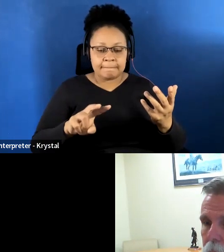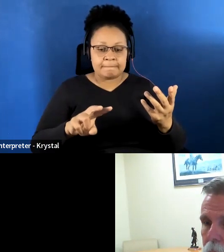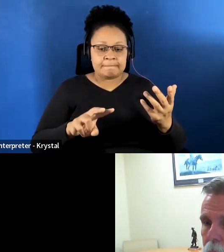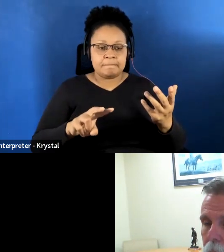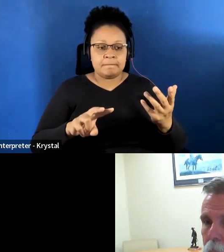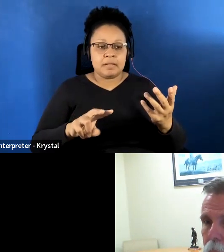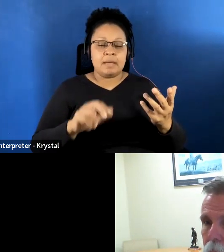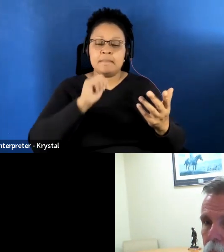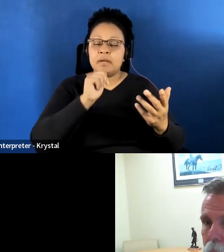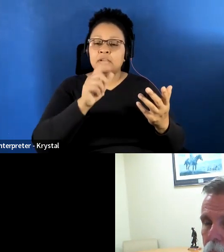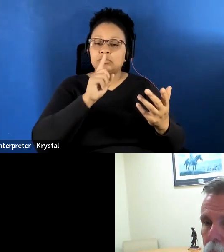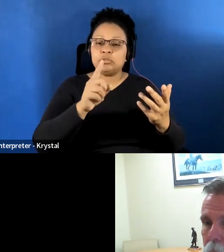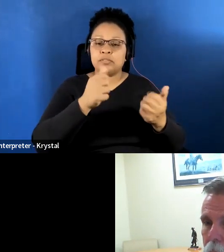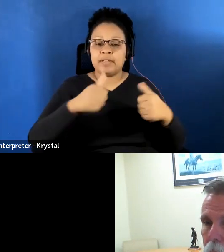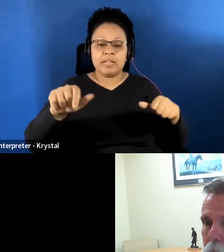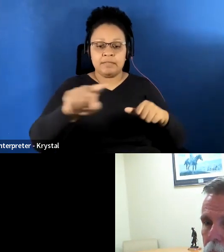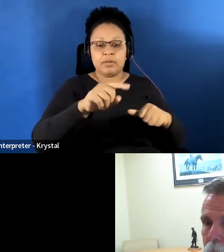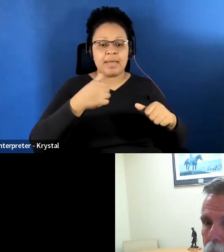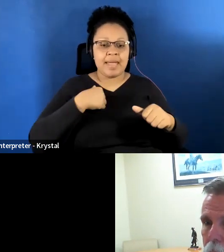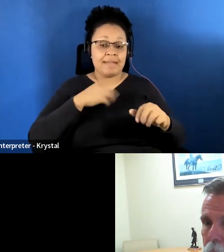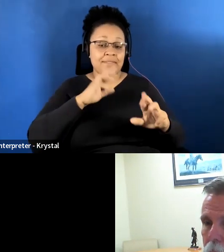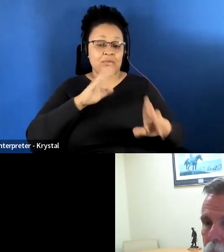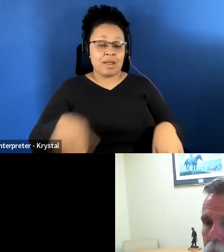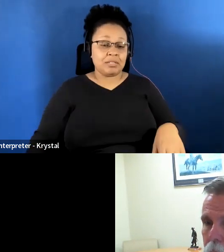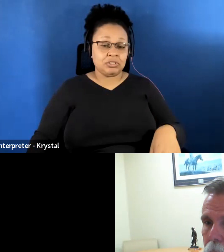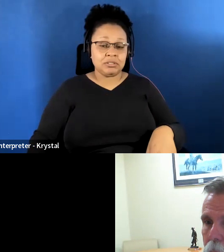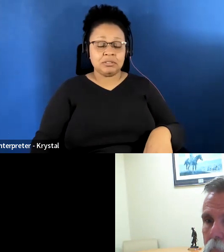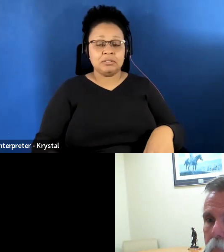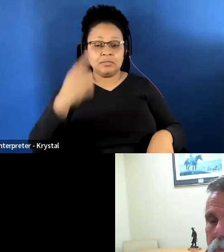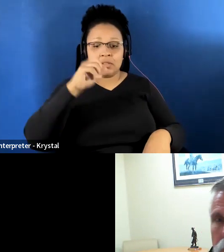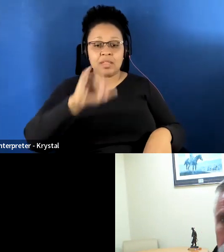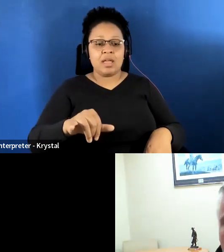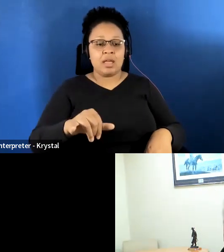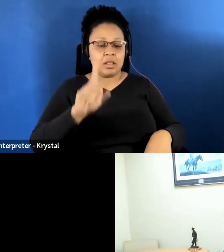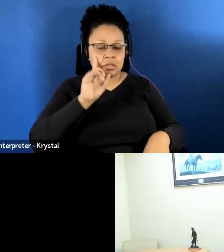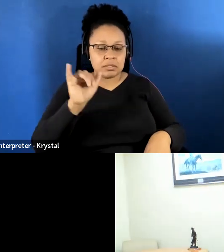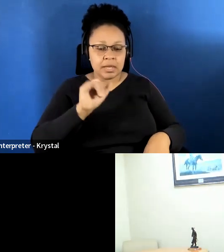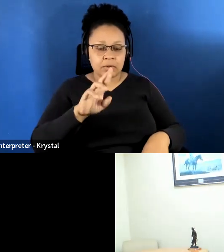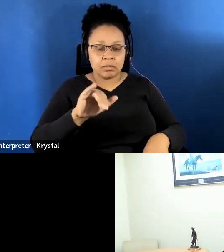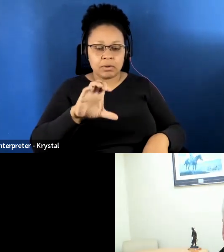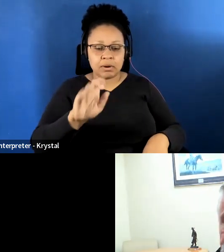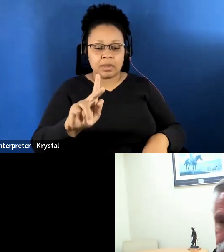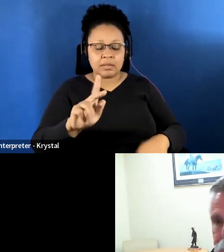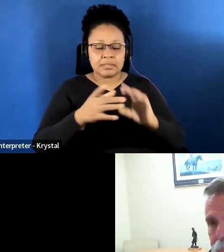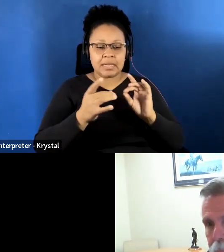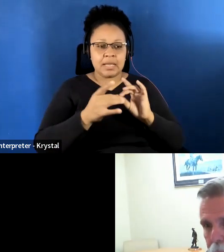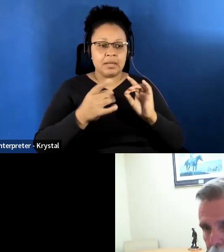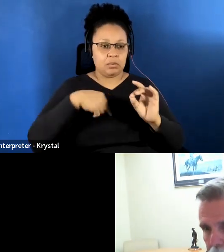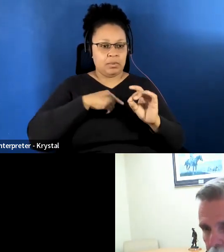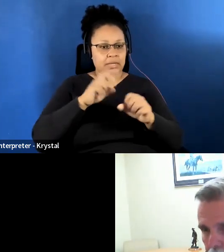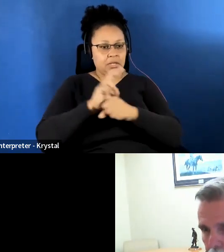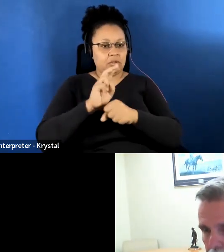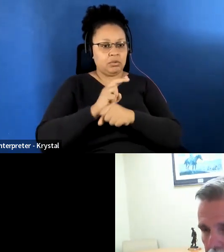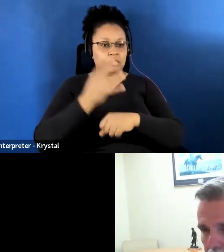So I don't know if anyone has any reactions to that. It looks like Rick said, we utilize